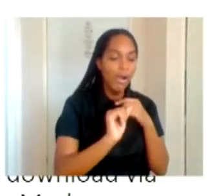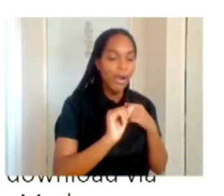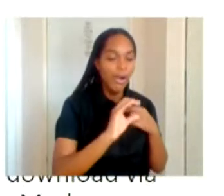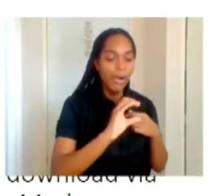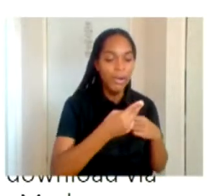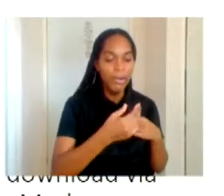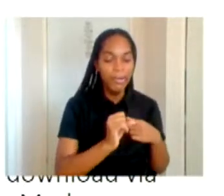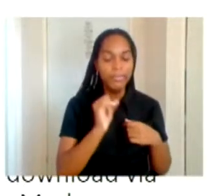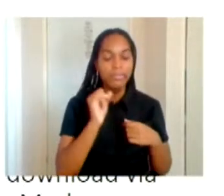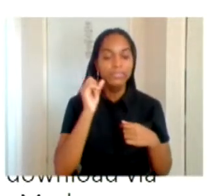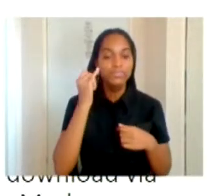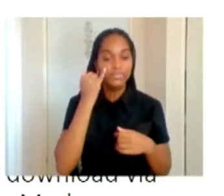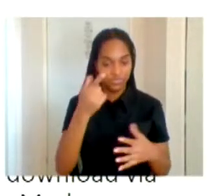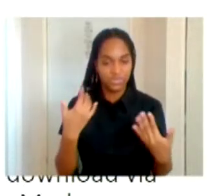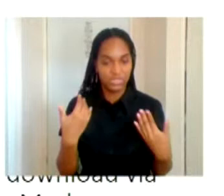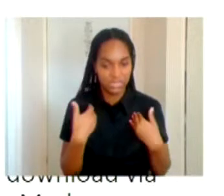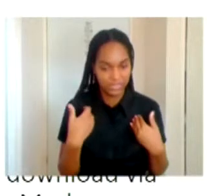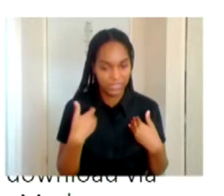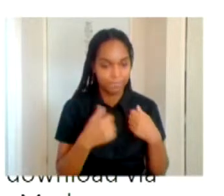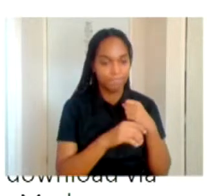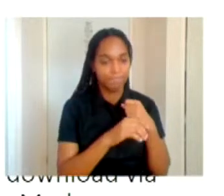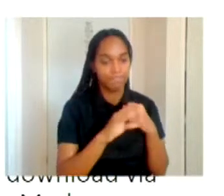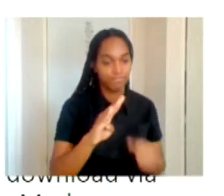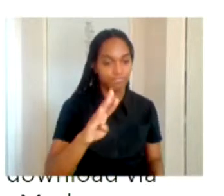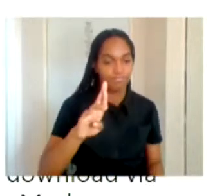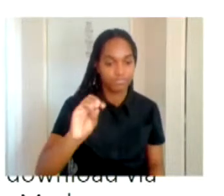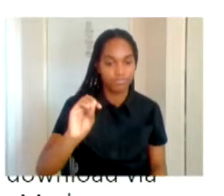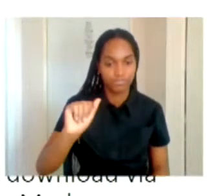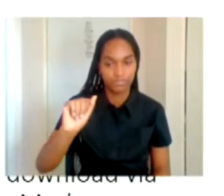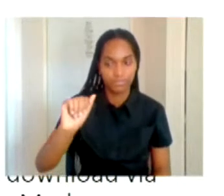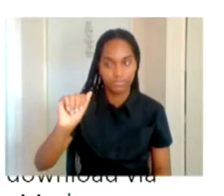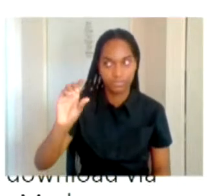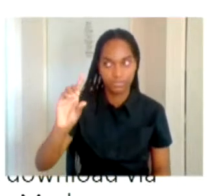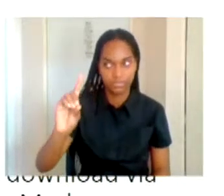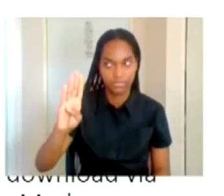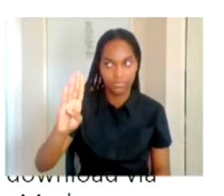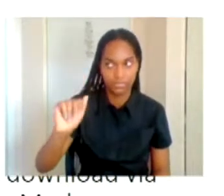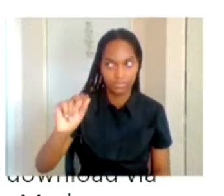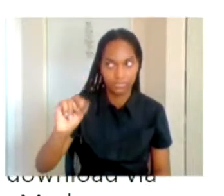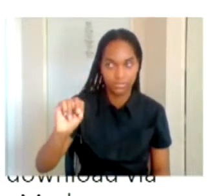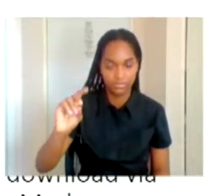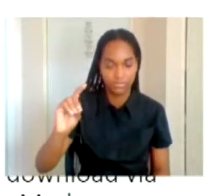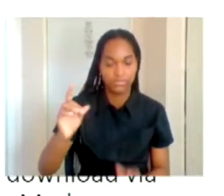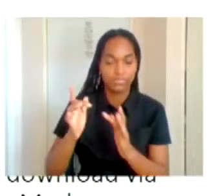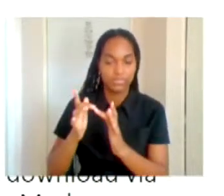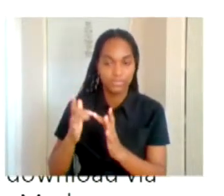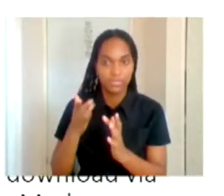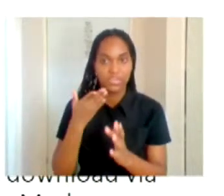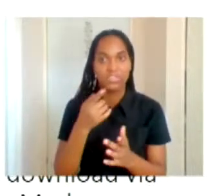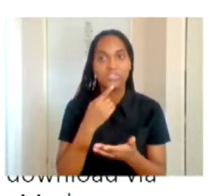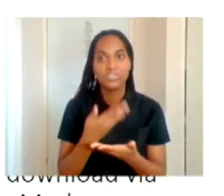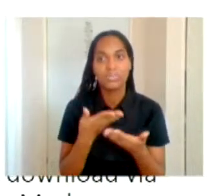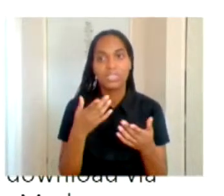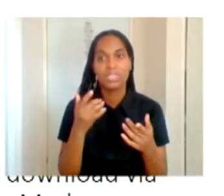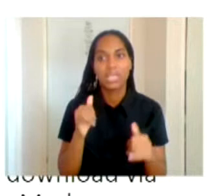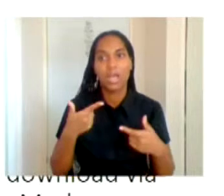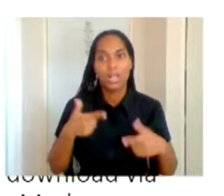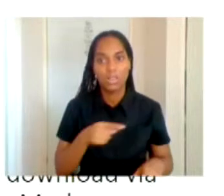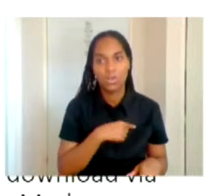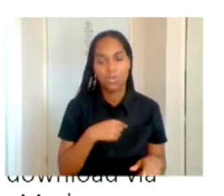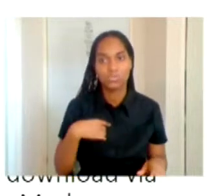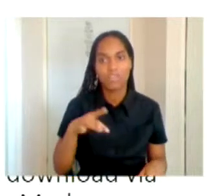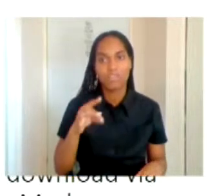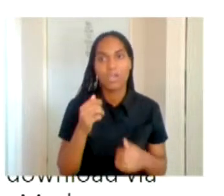connection. And you can actually select, in the broadcast, there's a mechanism that we added that allows us to define which bits